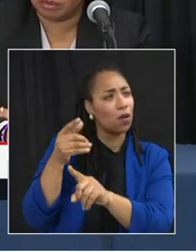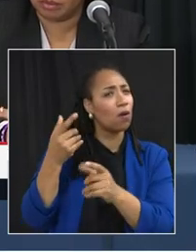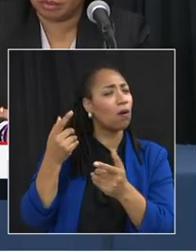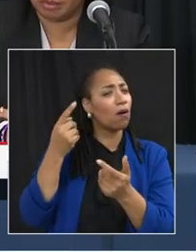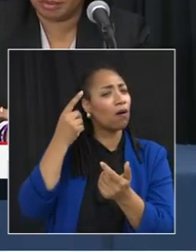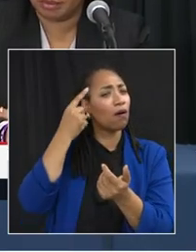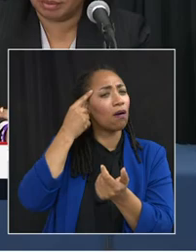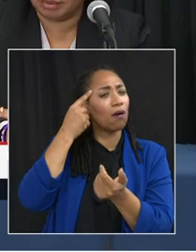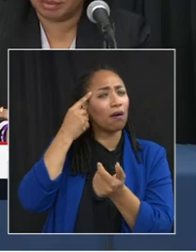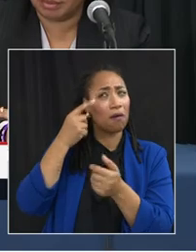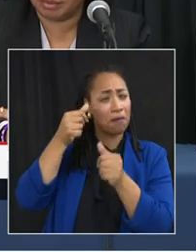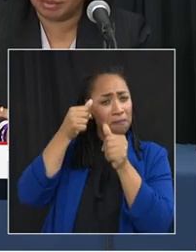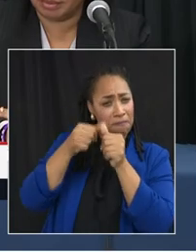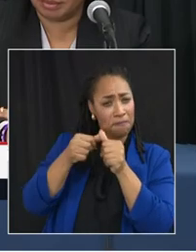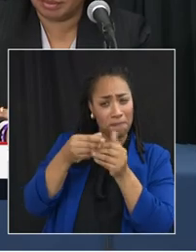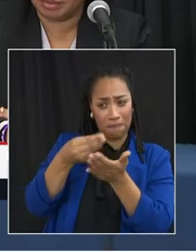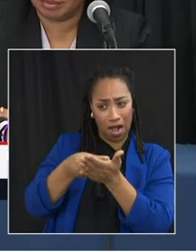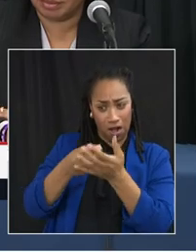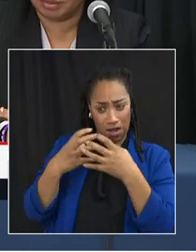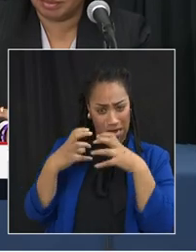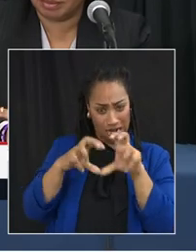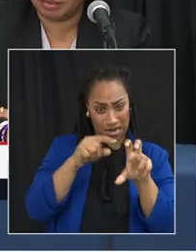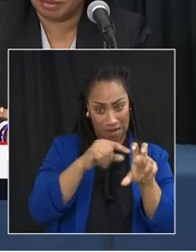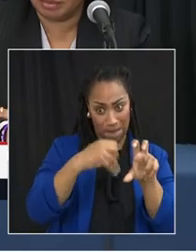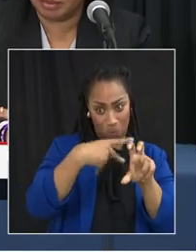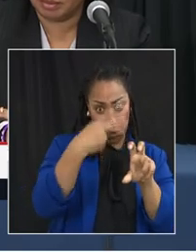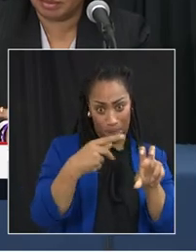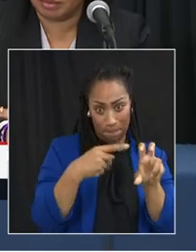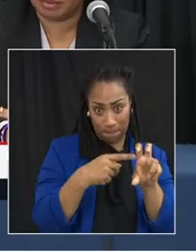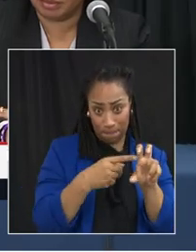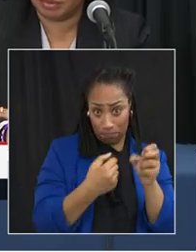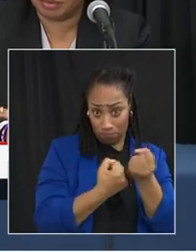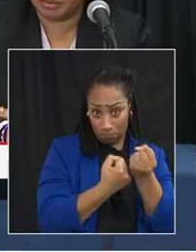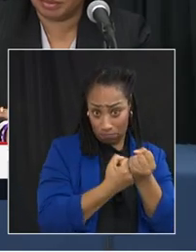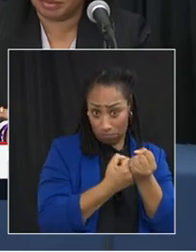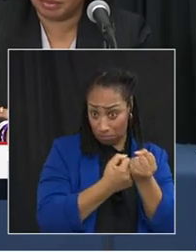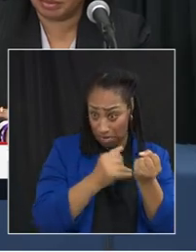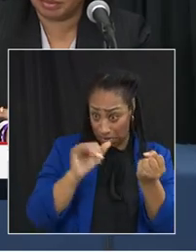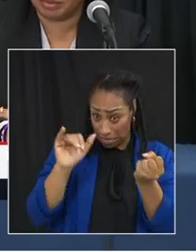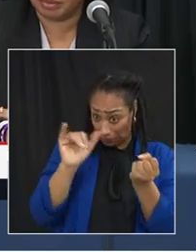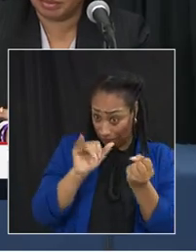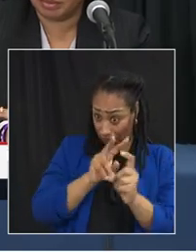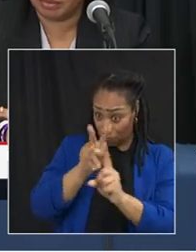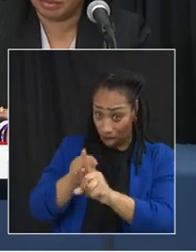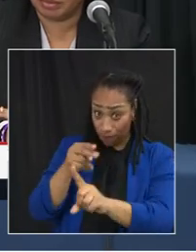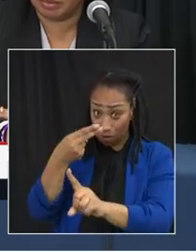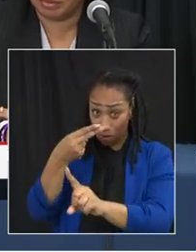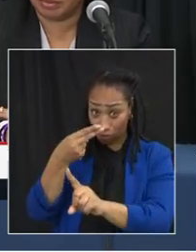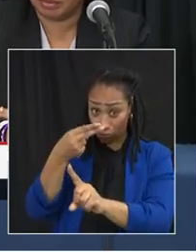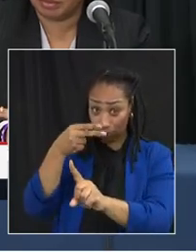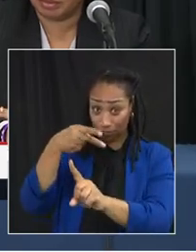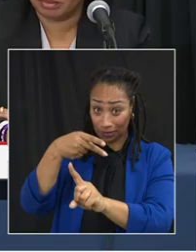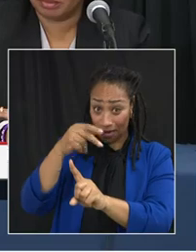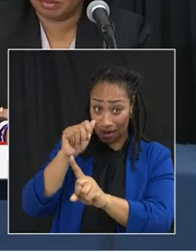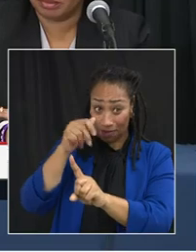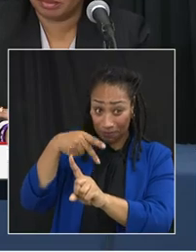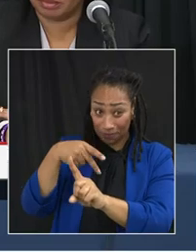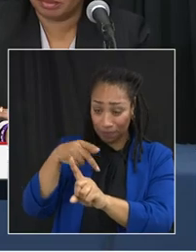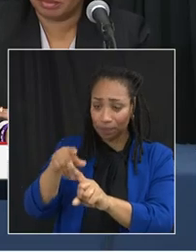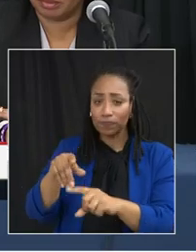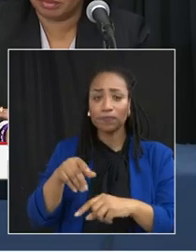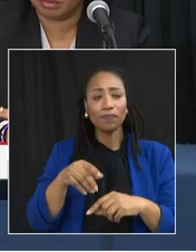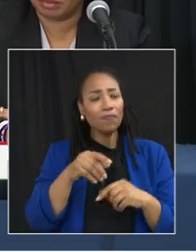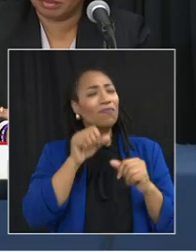for HPAP, including when President Biden and the ARPA and the American Rescue Plan